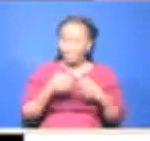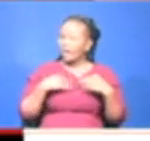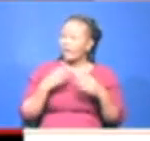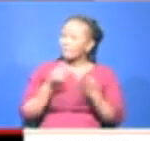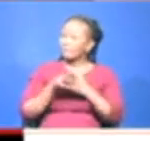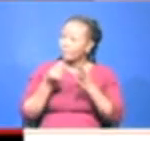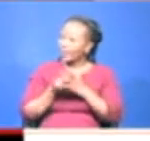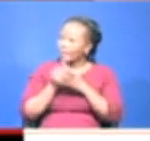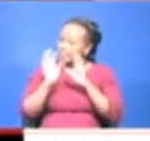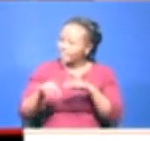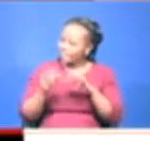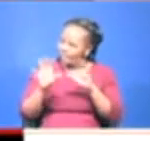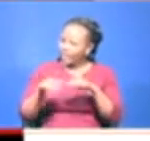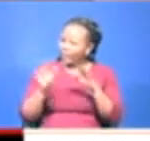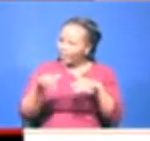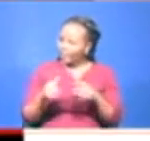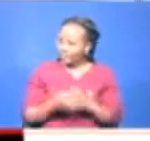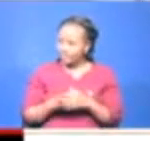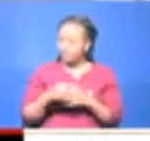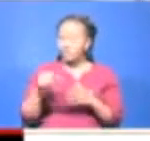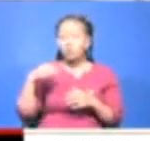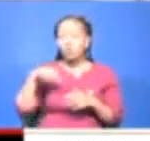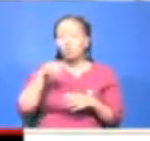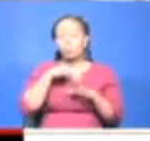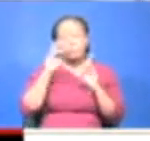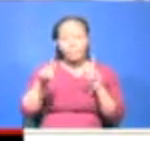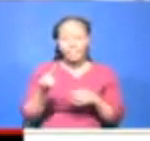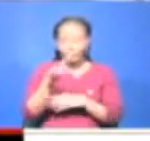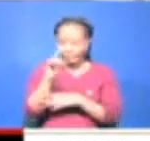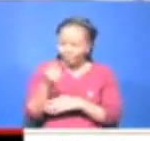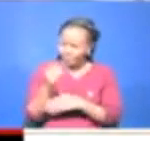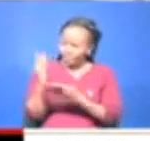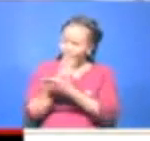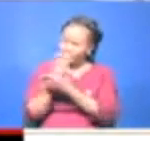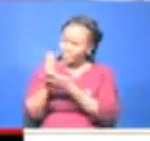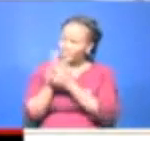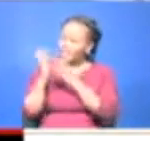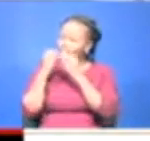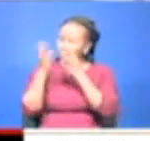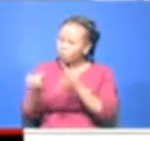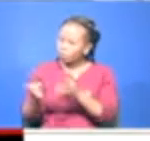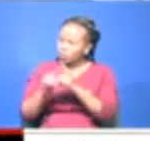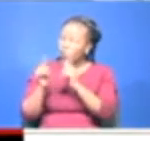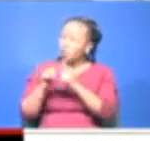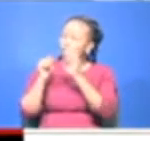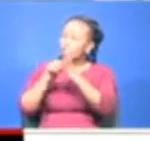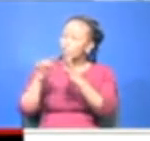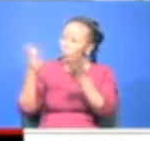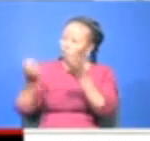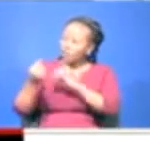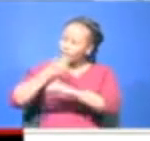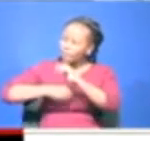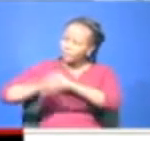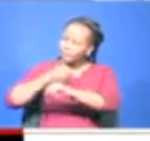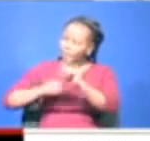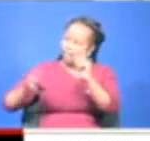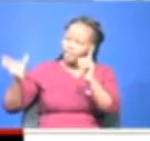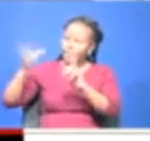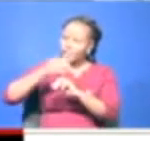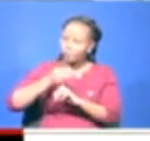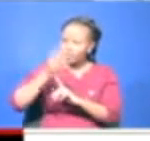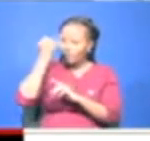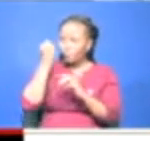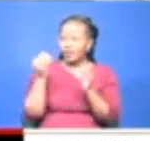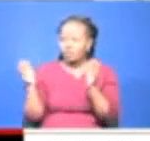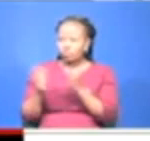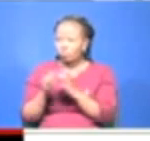And so we need to be able to pass that message and then show the way as to how that could be done, which is where agribusinesses, small